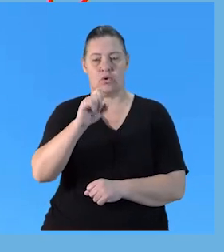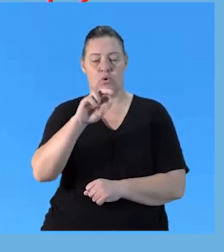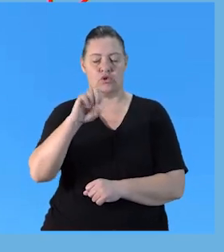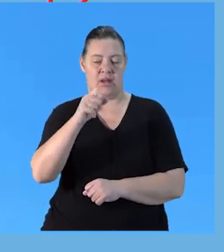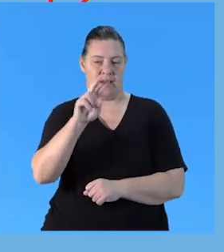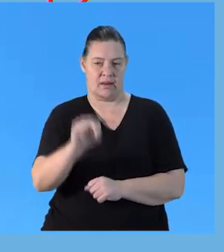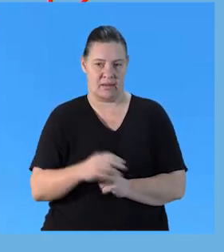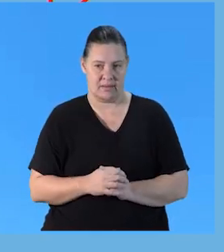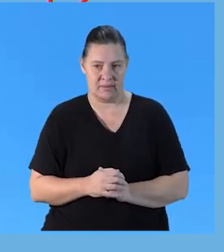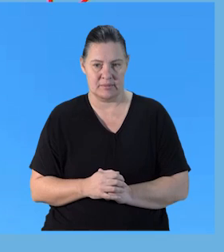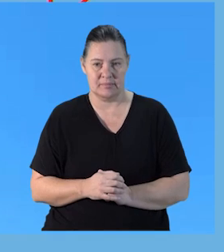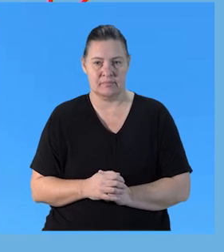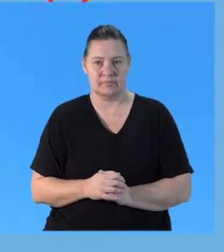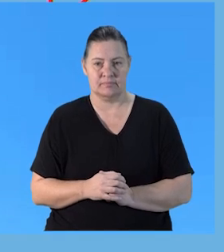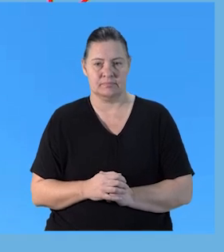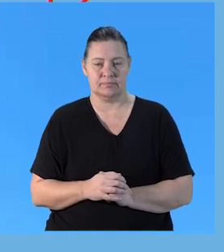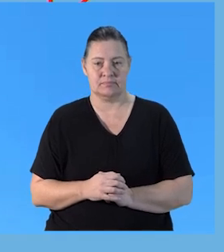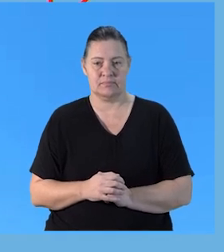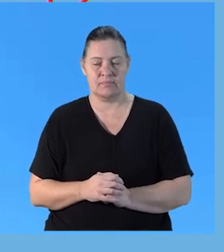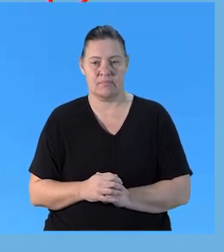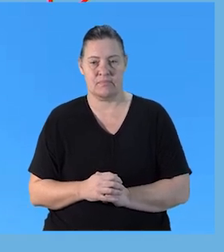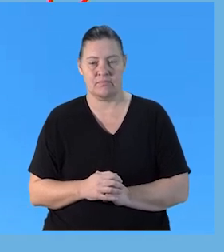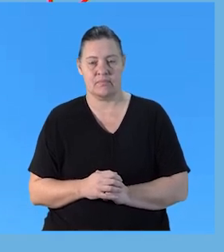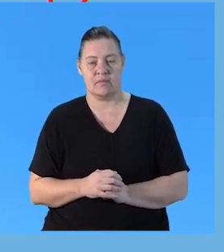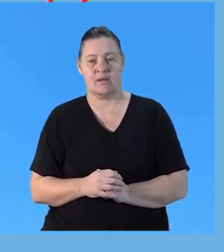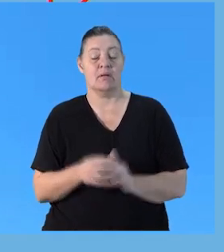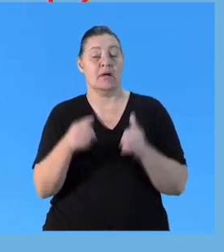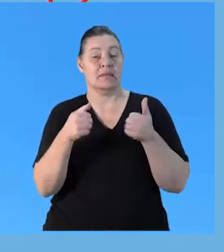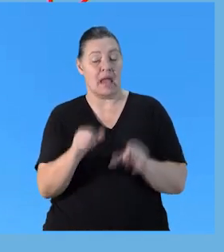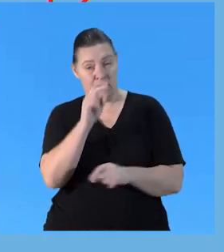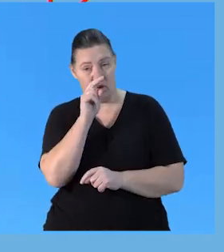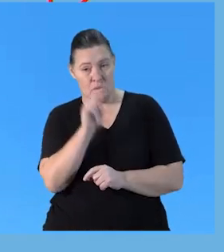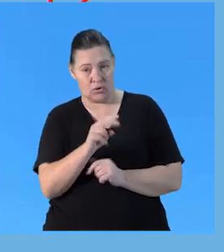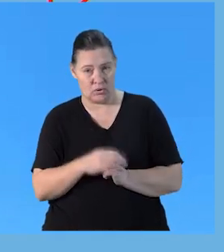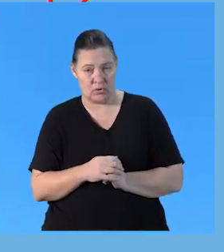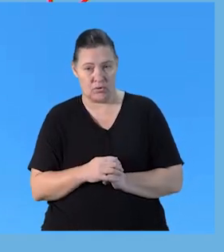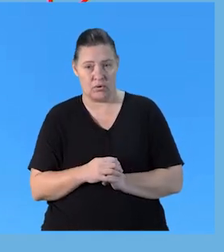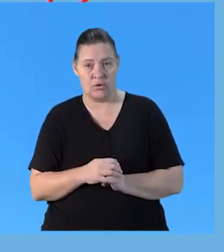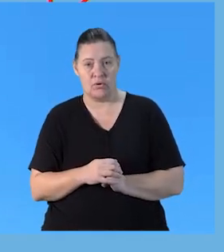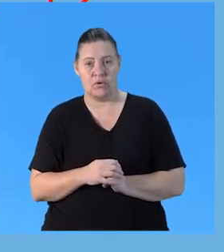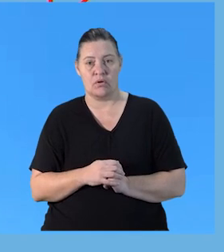one switch here and another one there. So we have 2 switches.